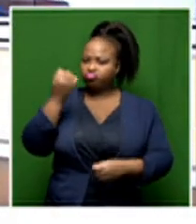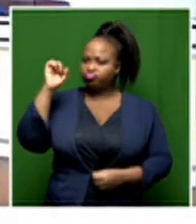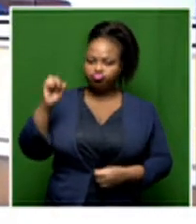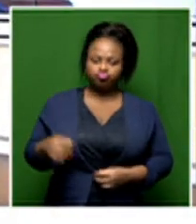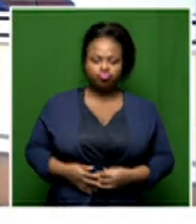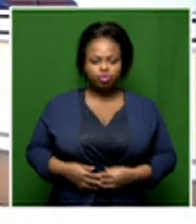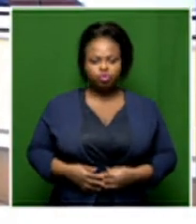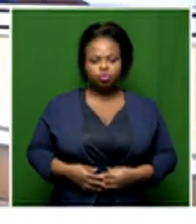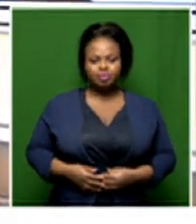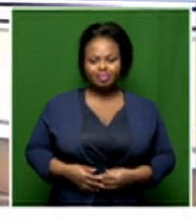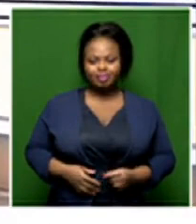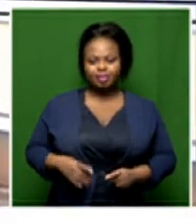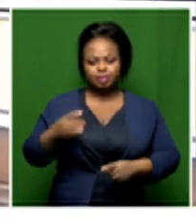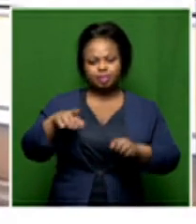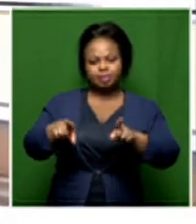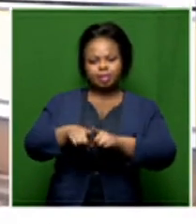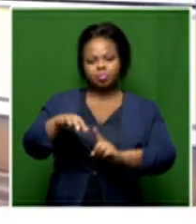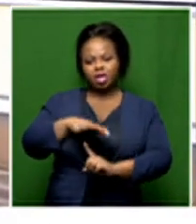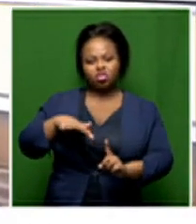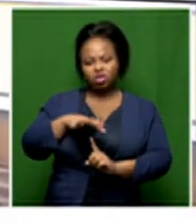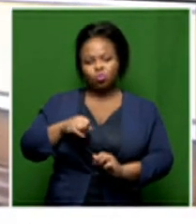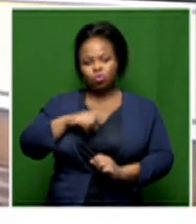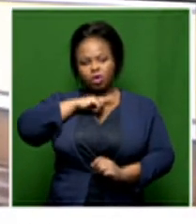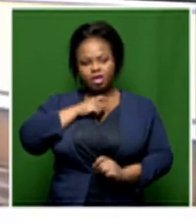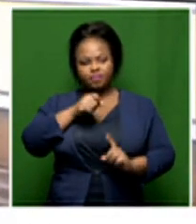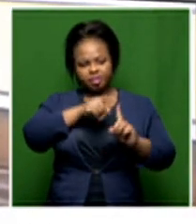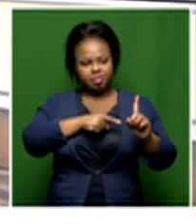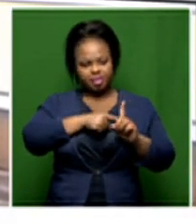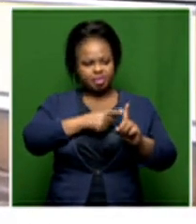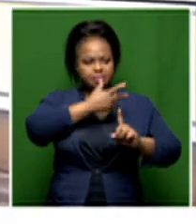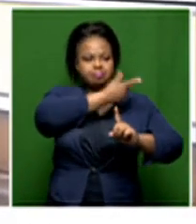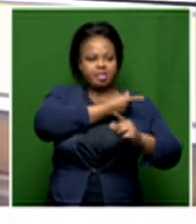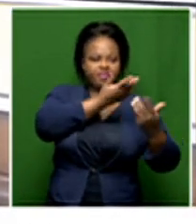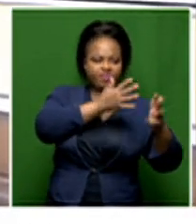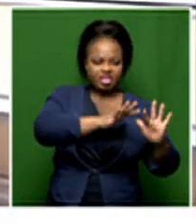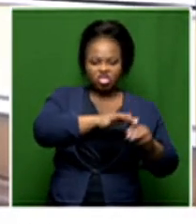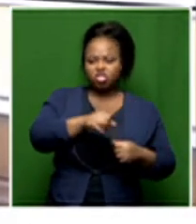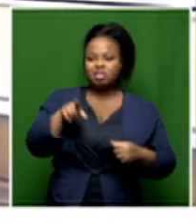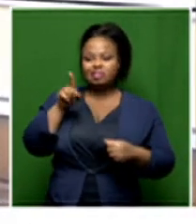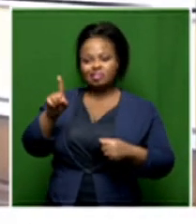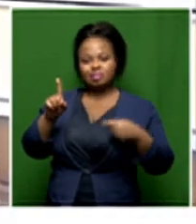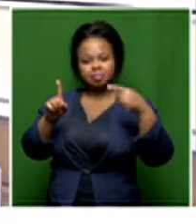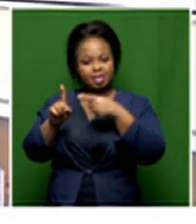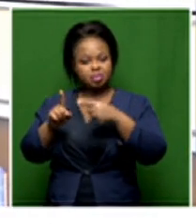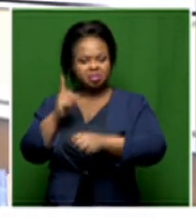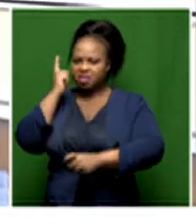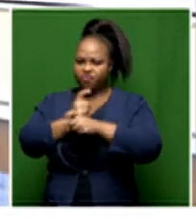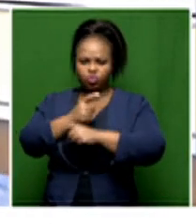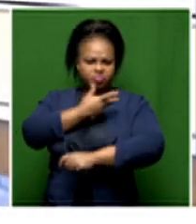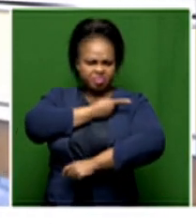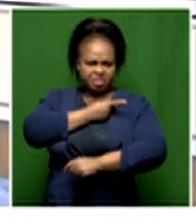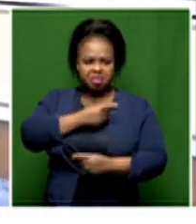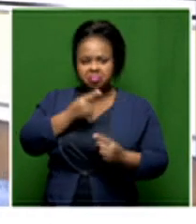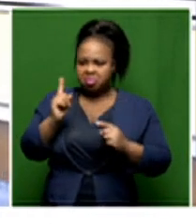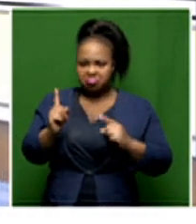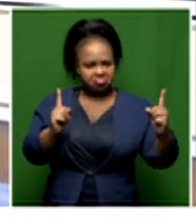be in the same area with someone else who refuses to get vaccinated? Someone could, for example, perhaps say,